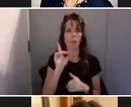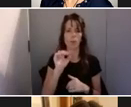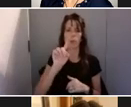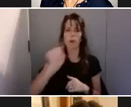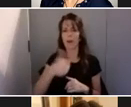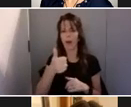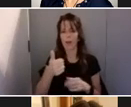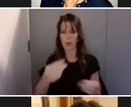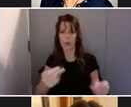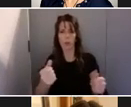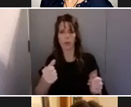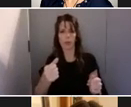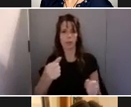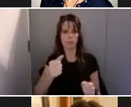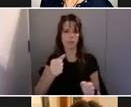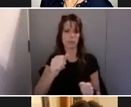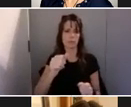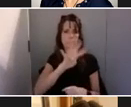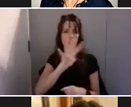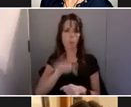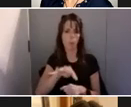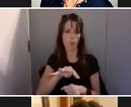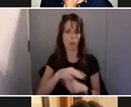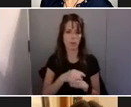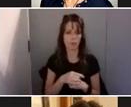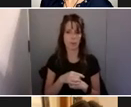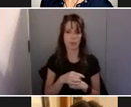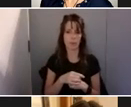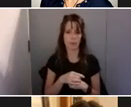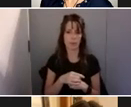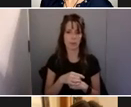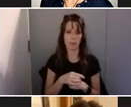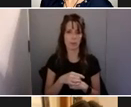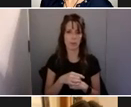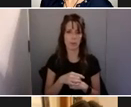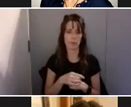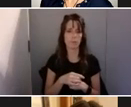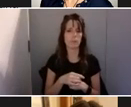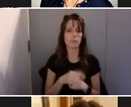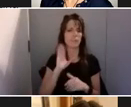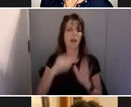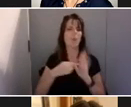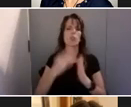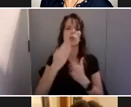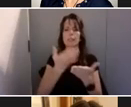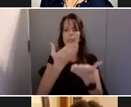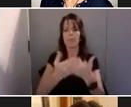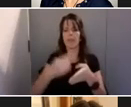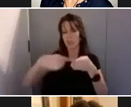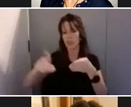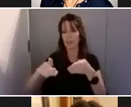quick poll here. This went by much quicker than I thought it was. Actually, I'm gonna just show you some fact-checking